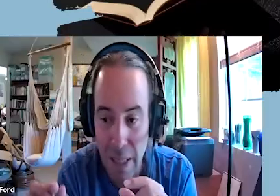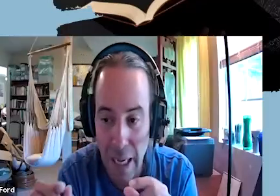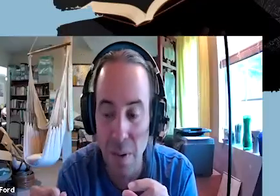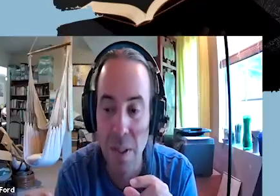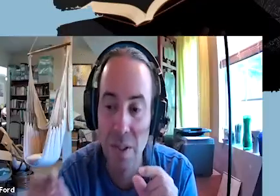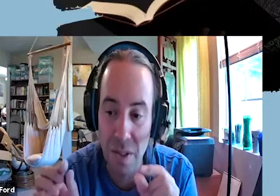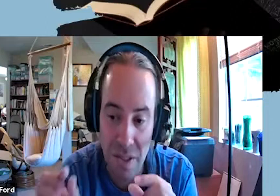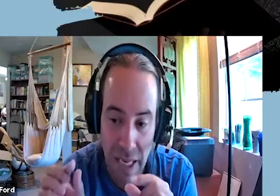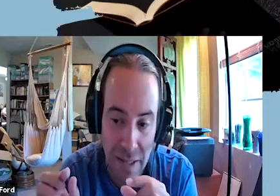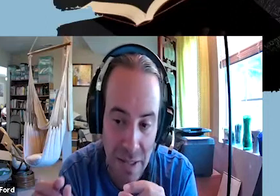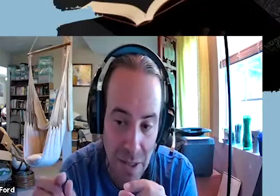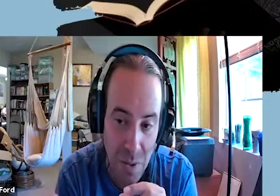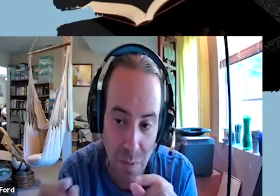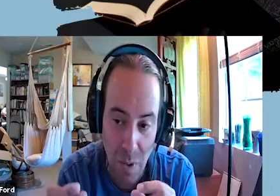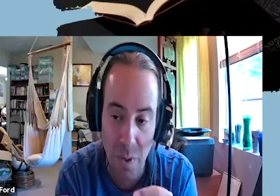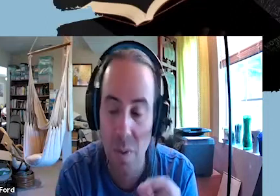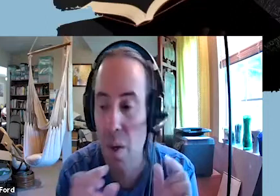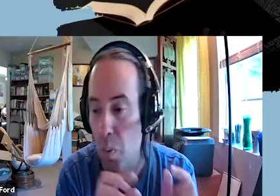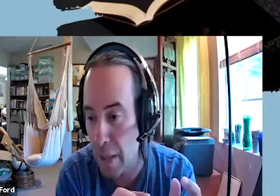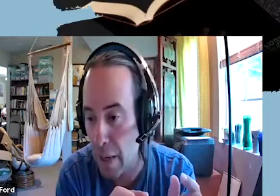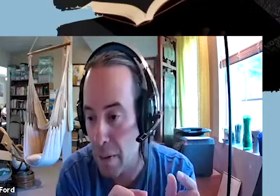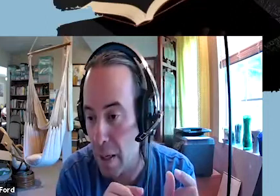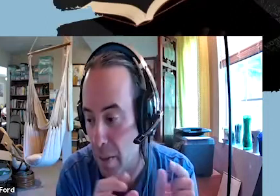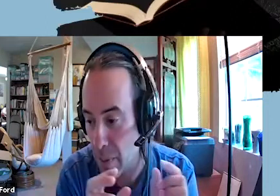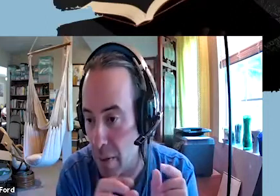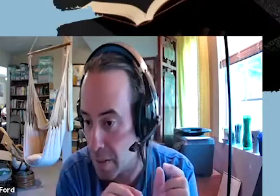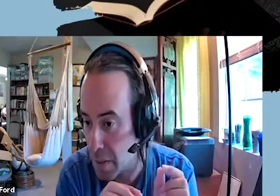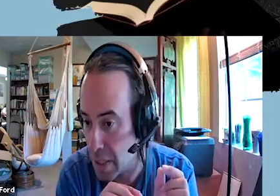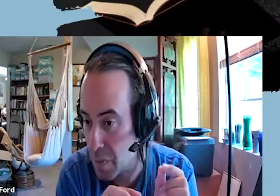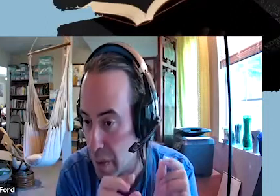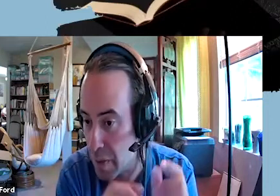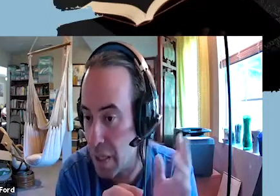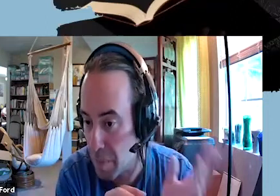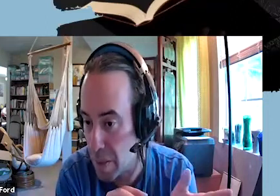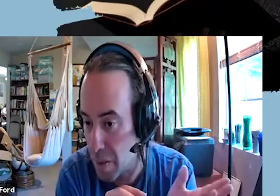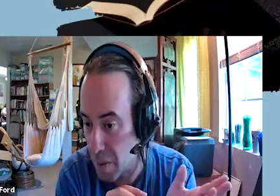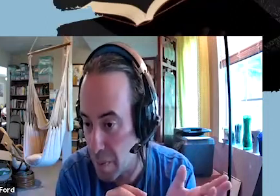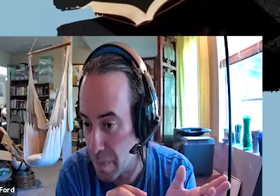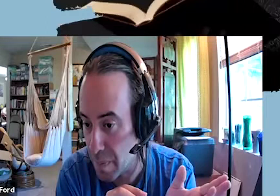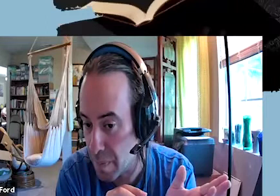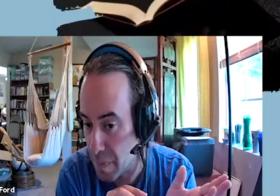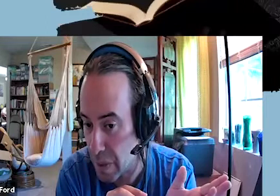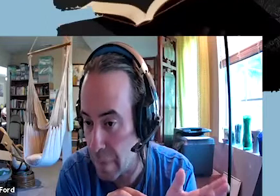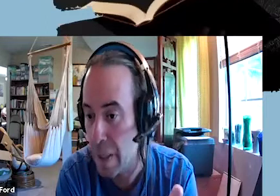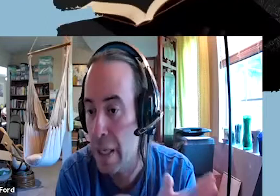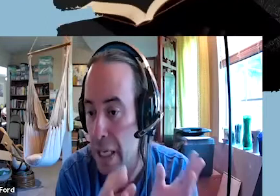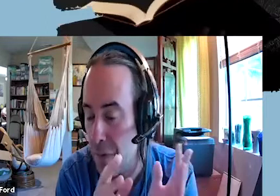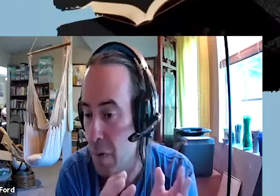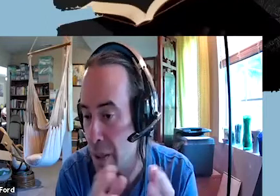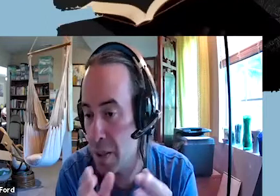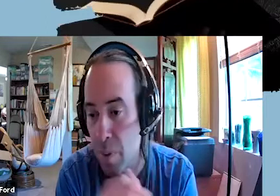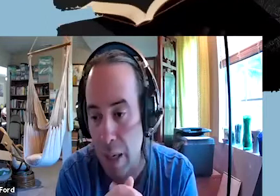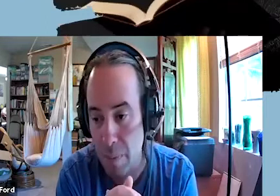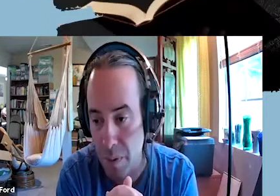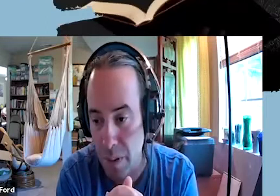are not allowed to decide the schedule for you without consultation with an administrator. Okay,